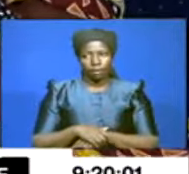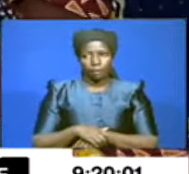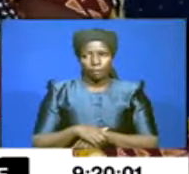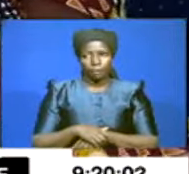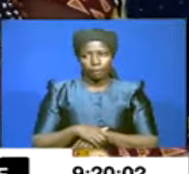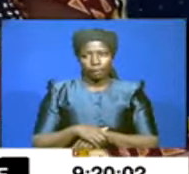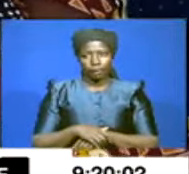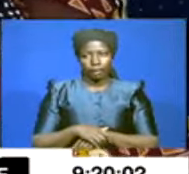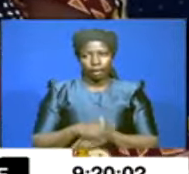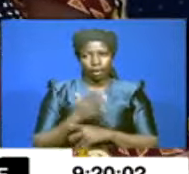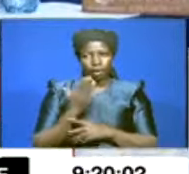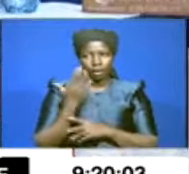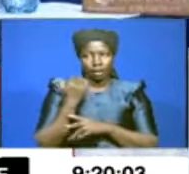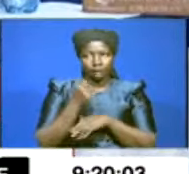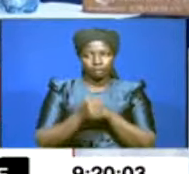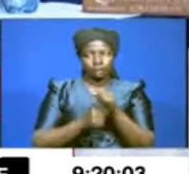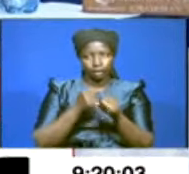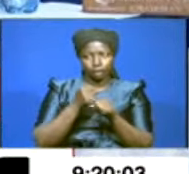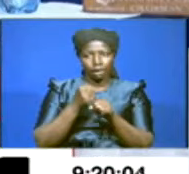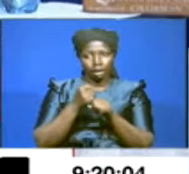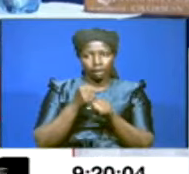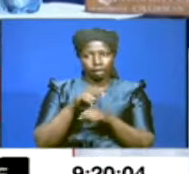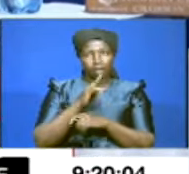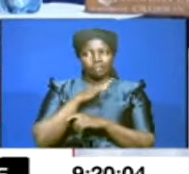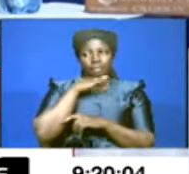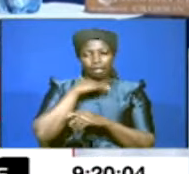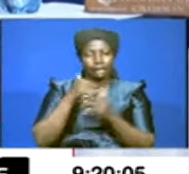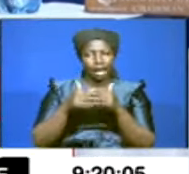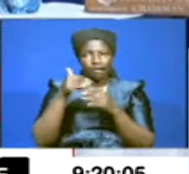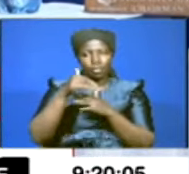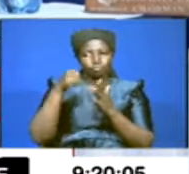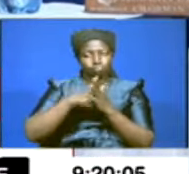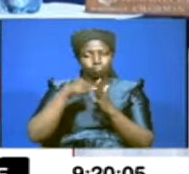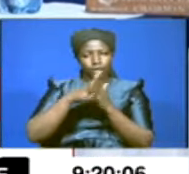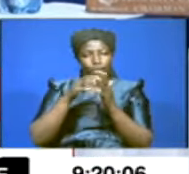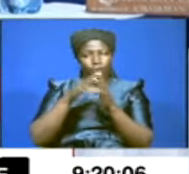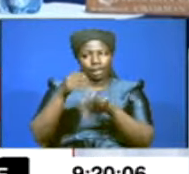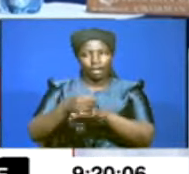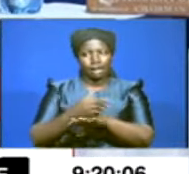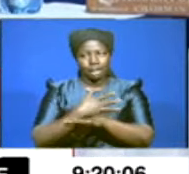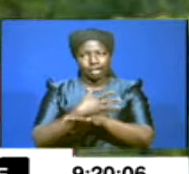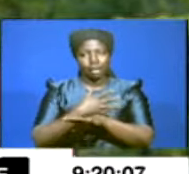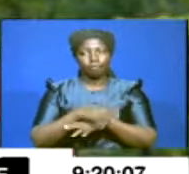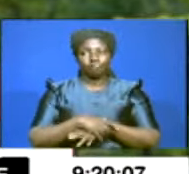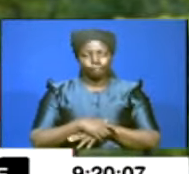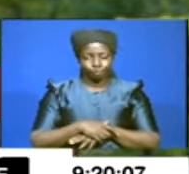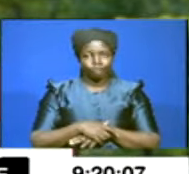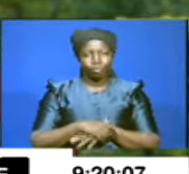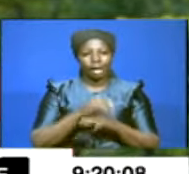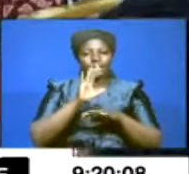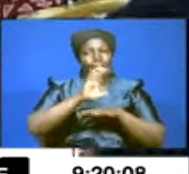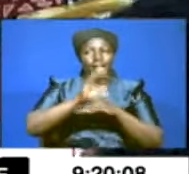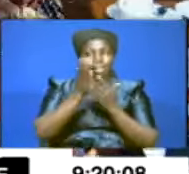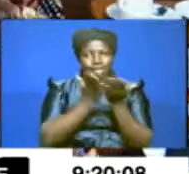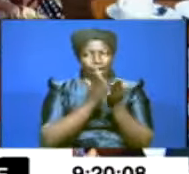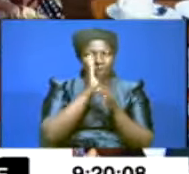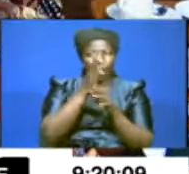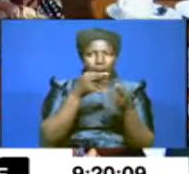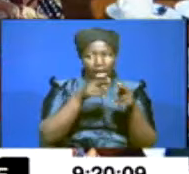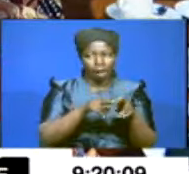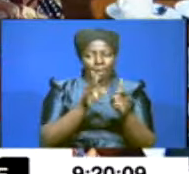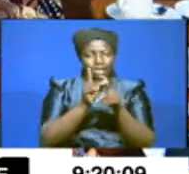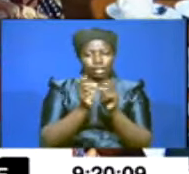Last year, after a battle with cancer, a church service to celebrate her life will be held on Thursday, the 12th of January at